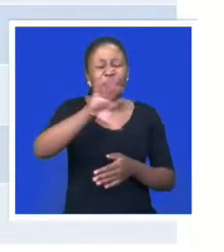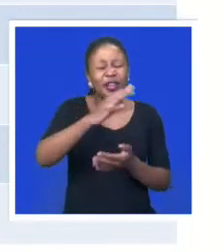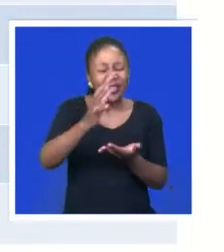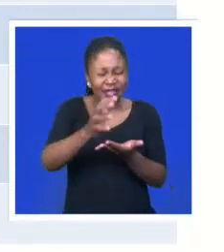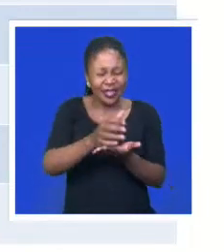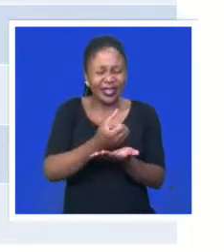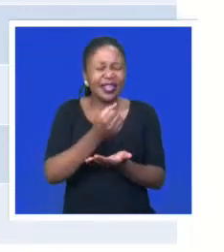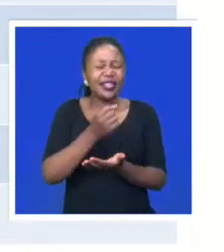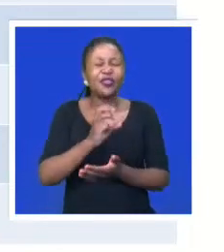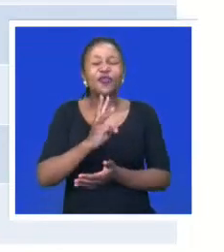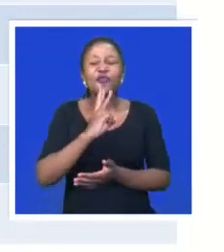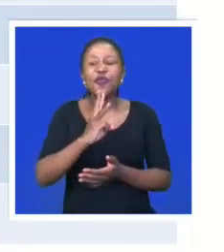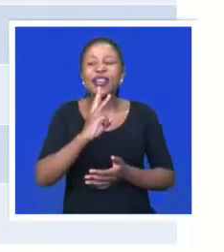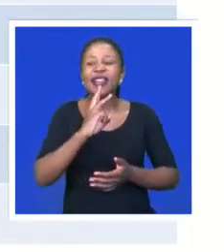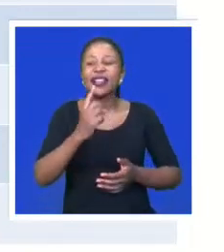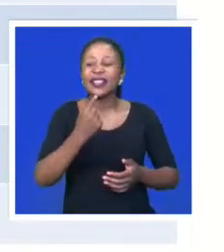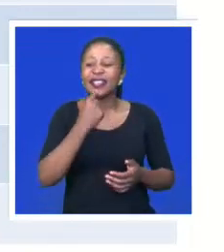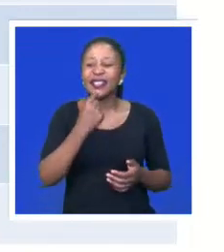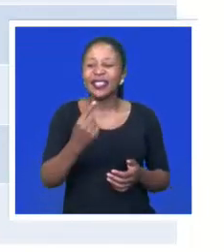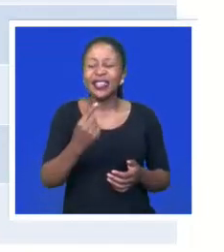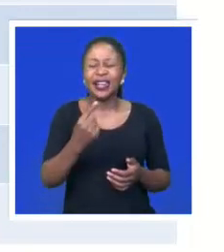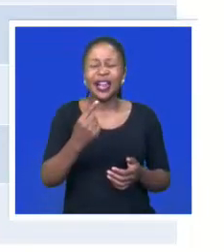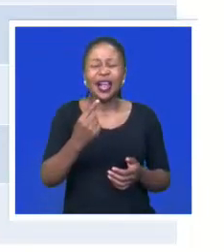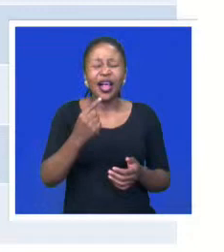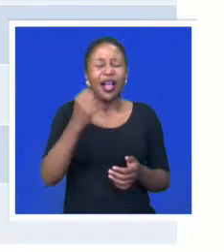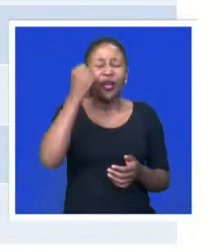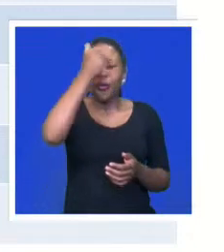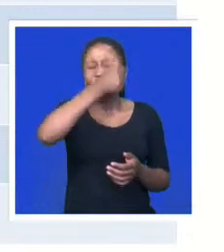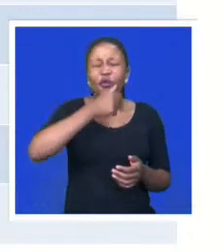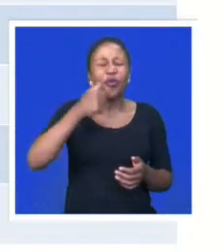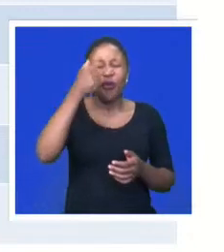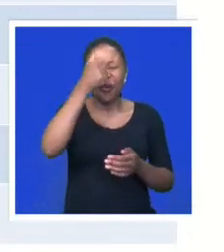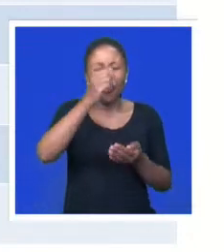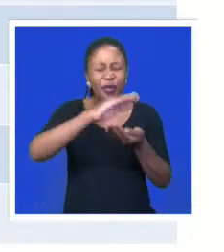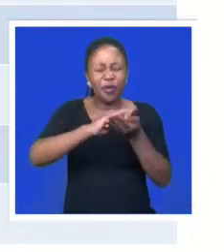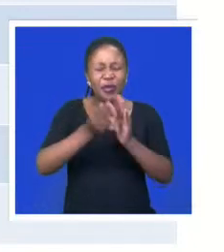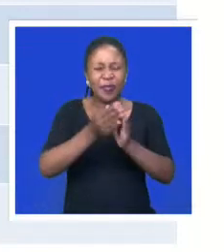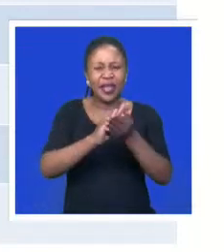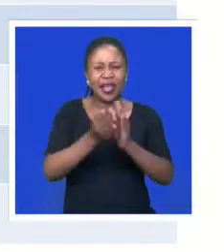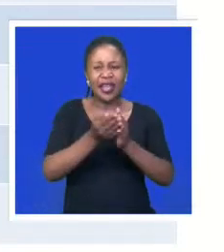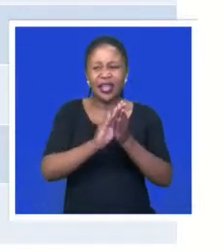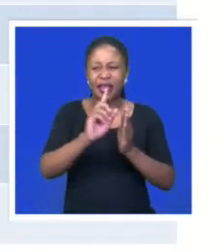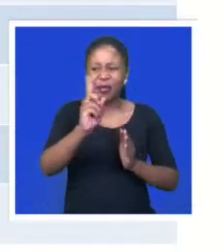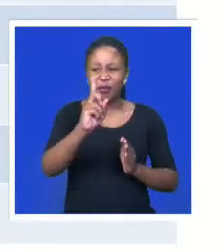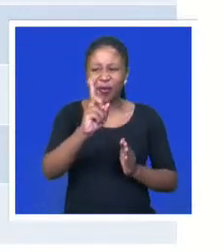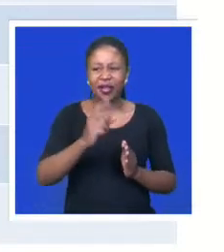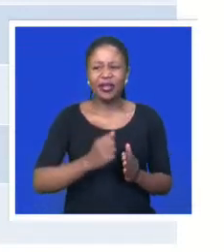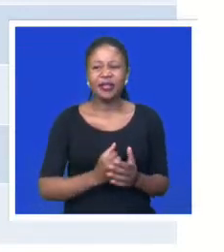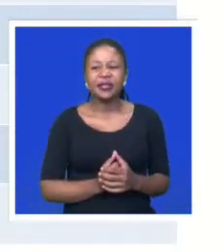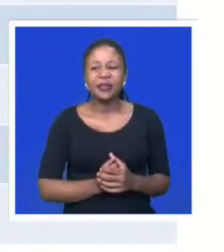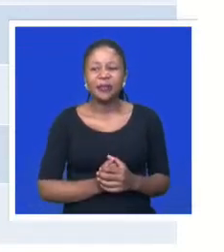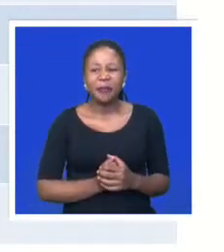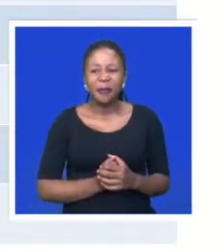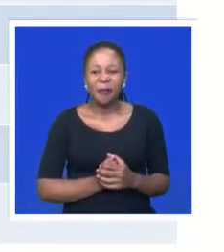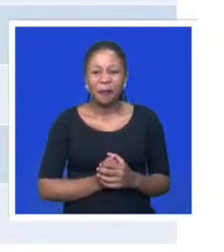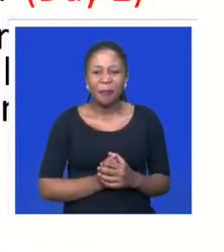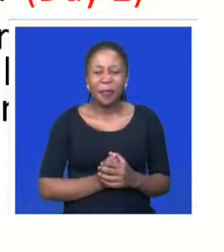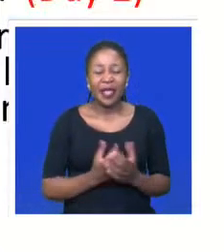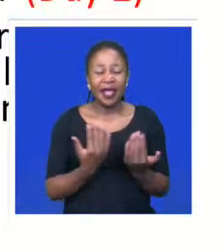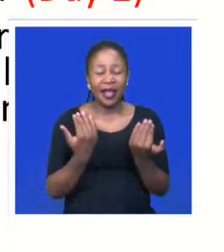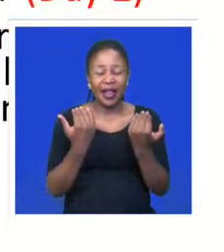what God created on each day of creation. Okay, dear Lena, let's move